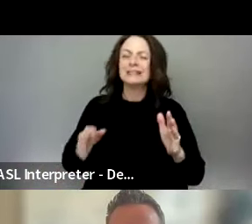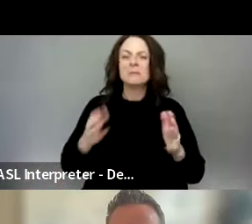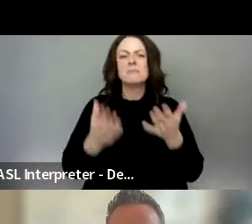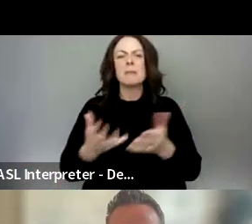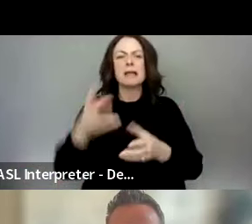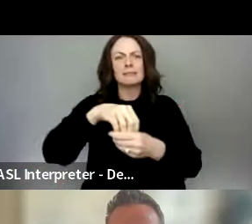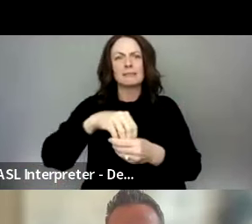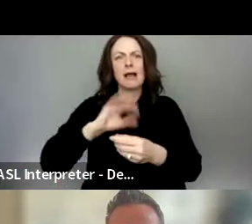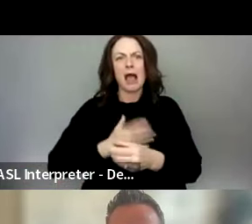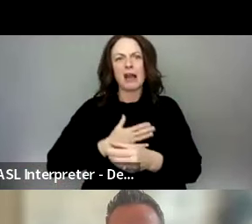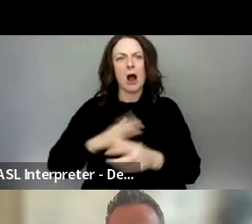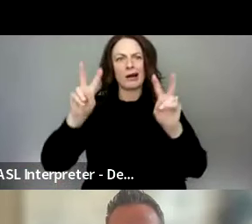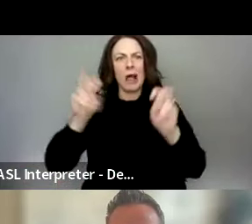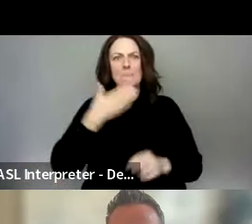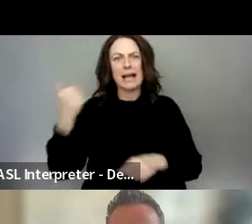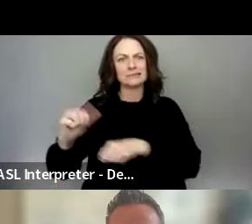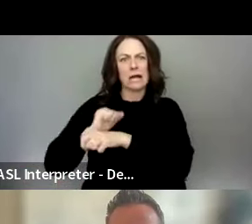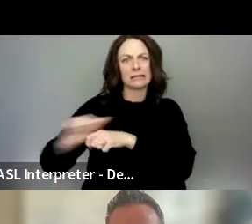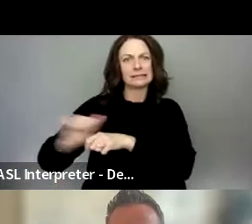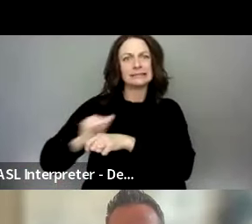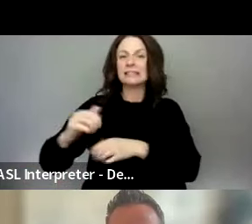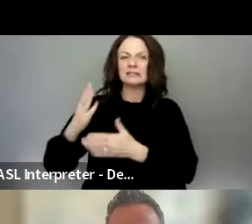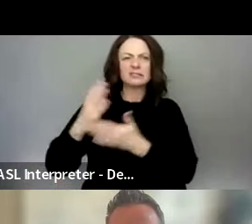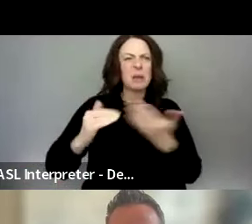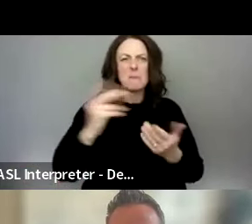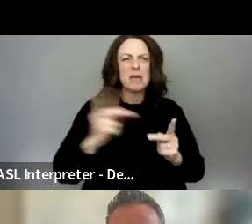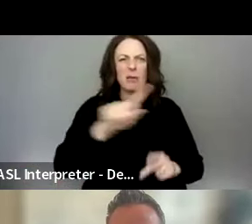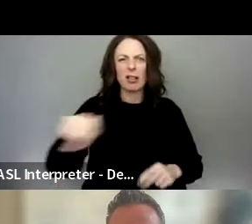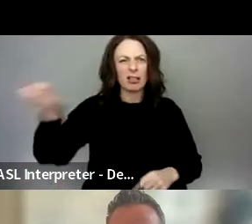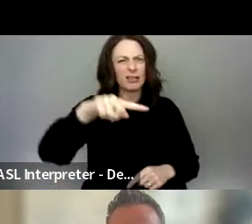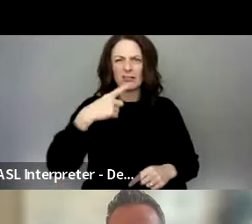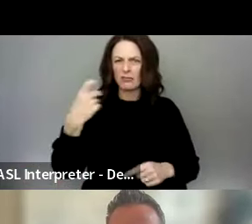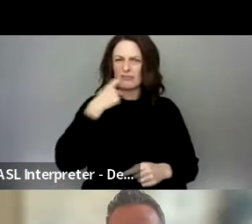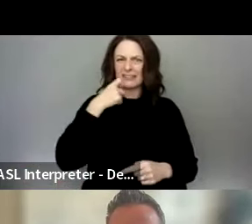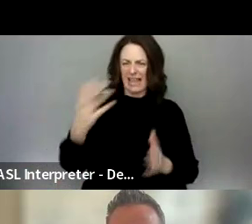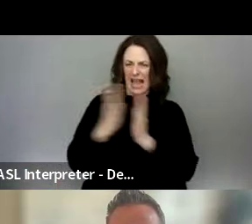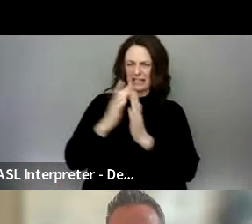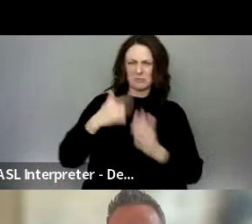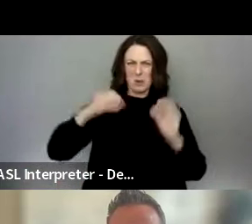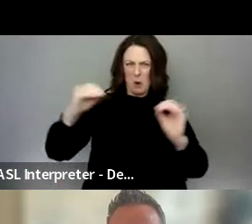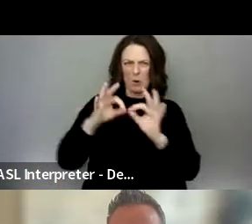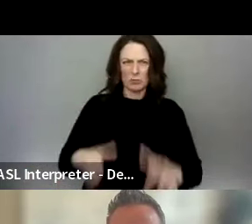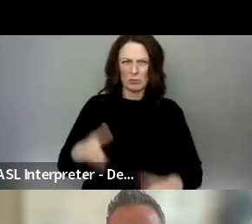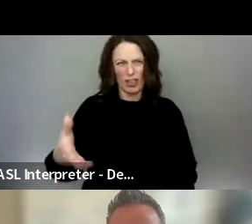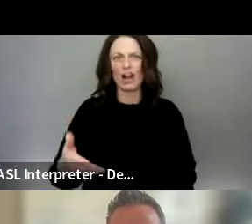part of our best practices. But I've had a few people recently ask me about that. For inclusion.